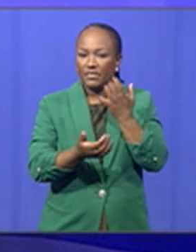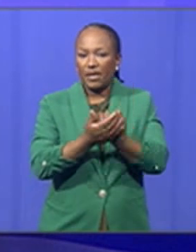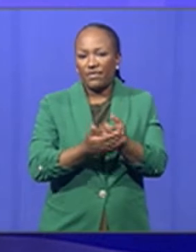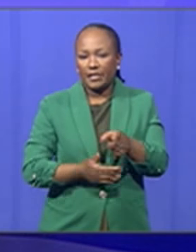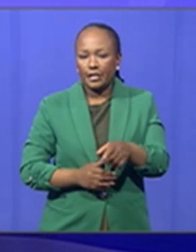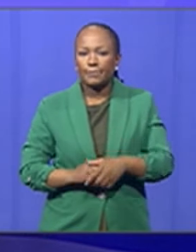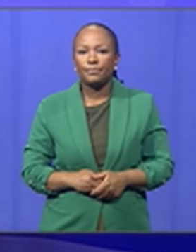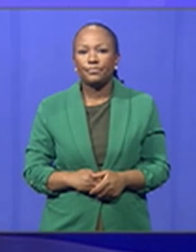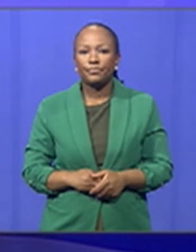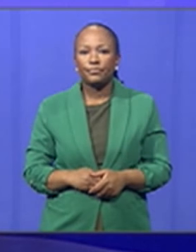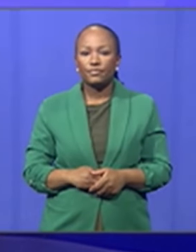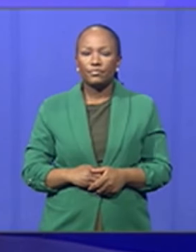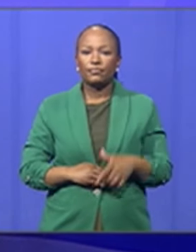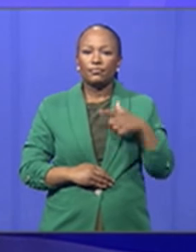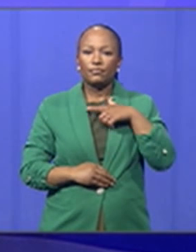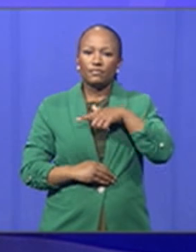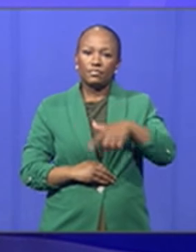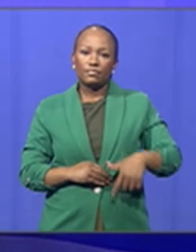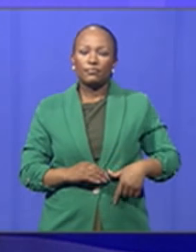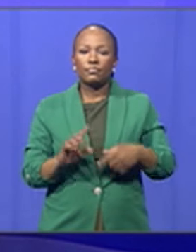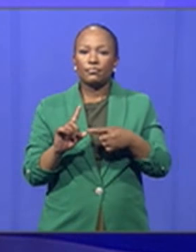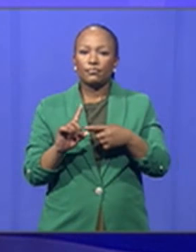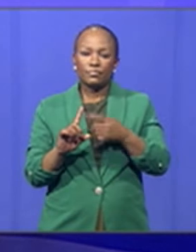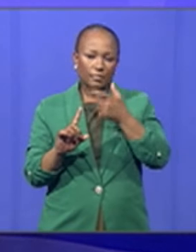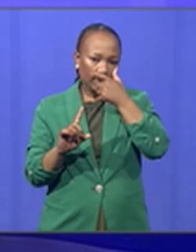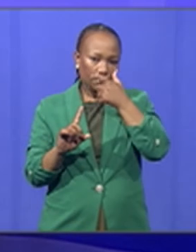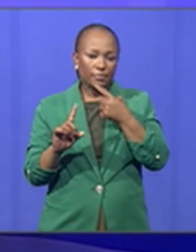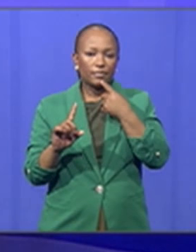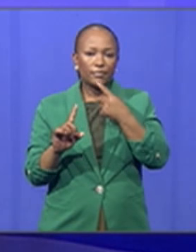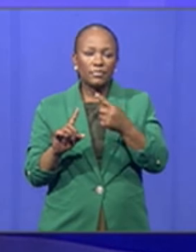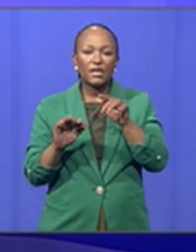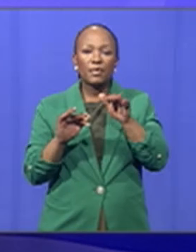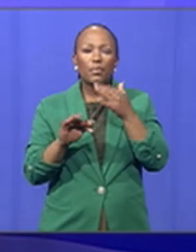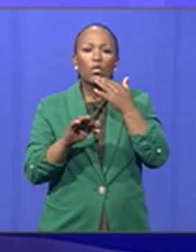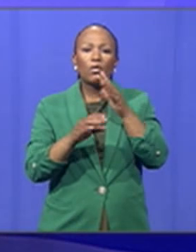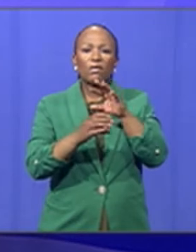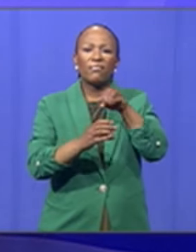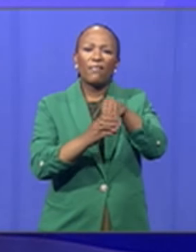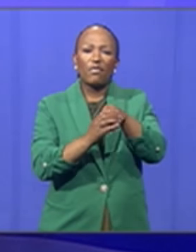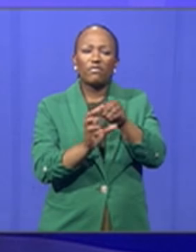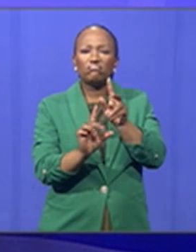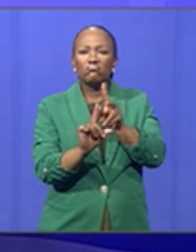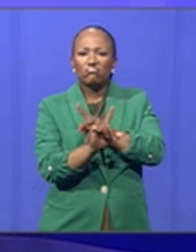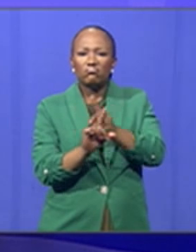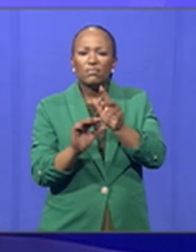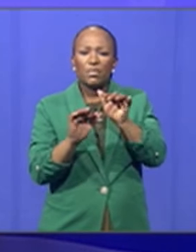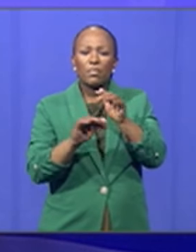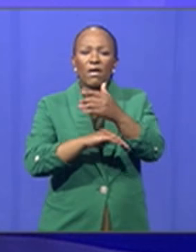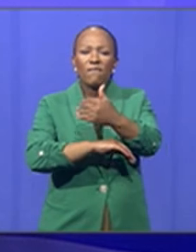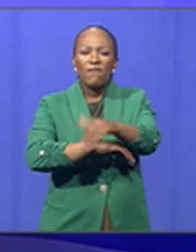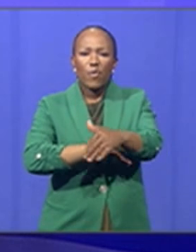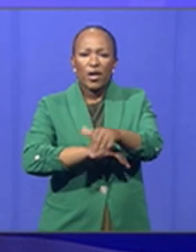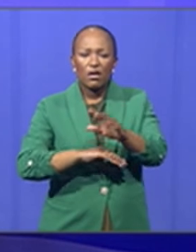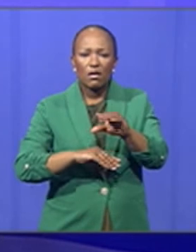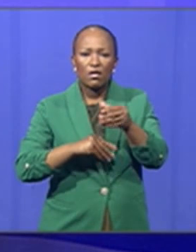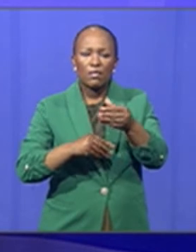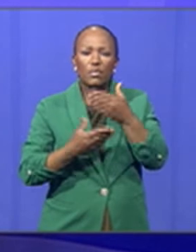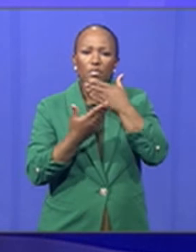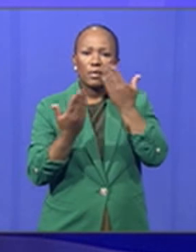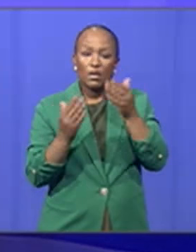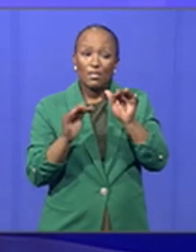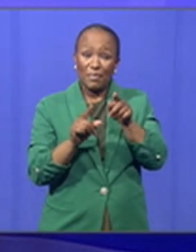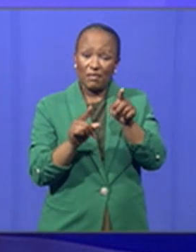Mopresidente Cyril Ramaphosa o re bao ba kgathile go tema dikgarurung tša go amana le bofaladi ba tla lebagana le letsogo la molao e fela ga se yanalana ka nako ya